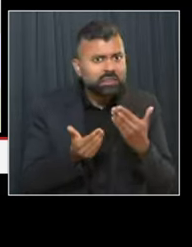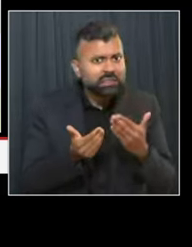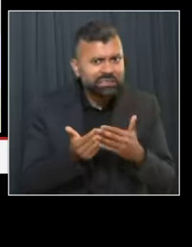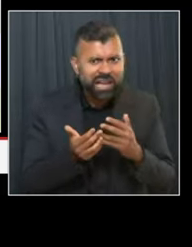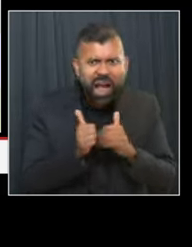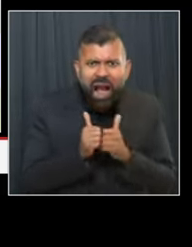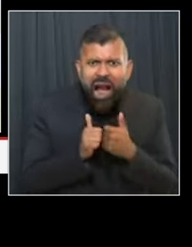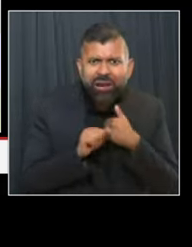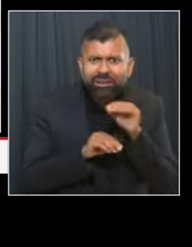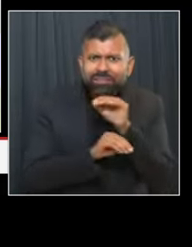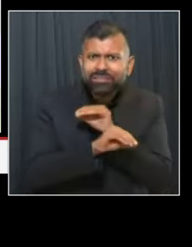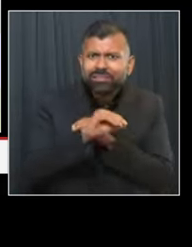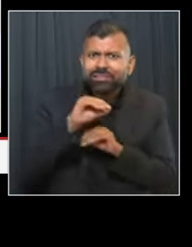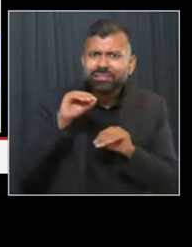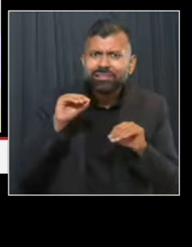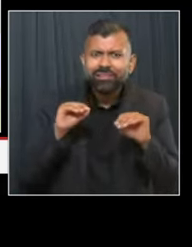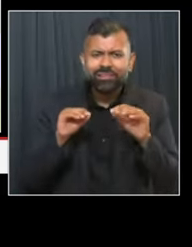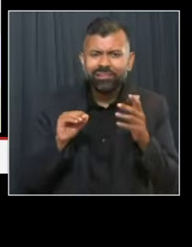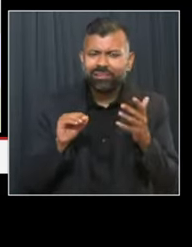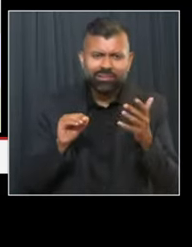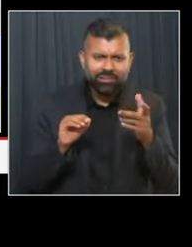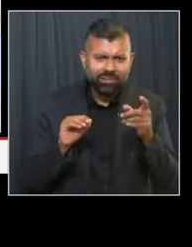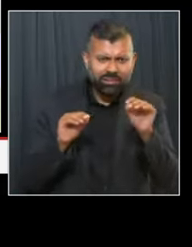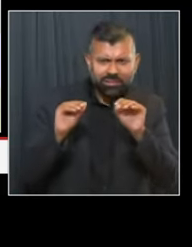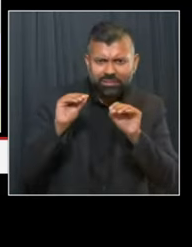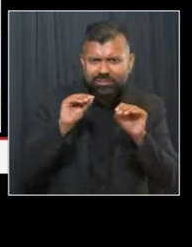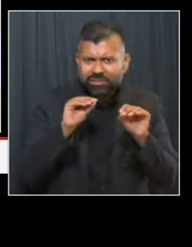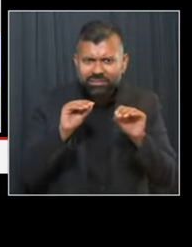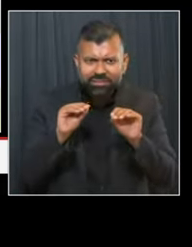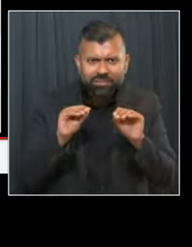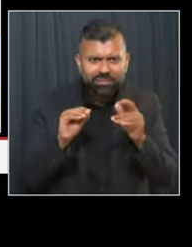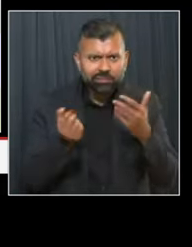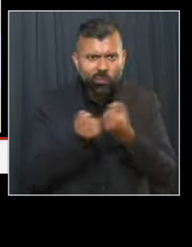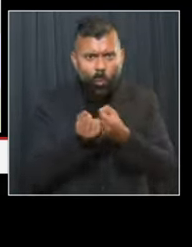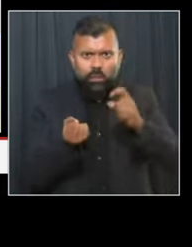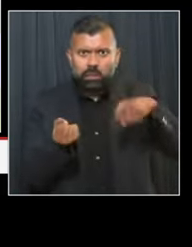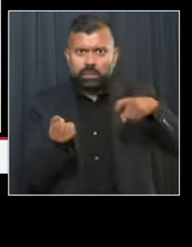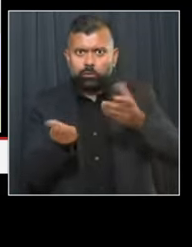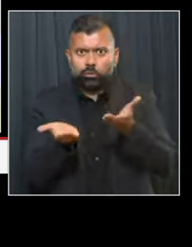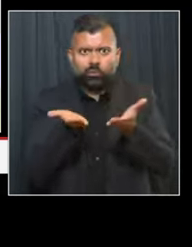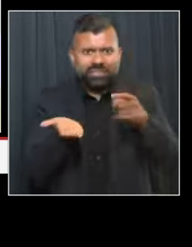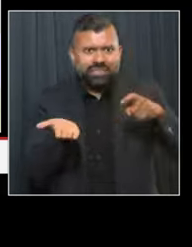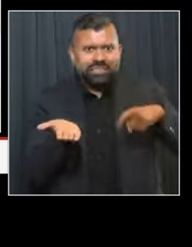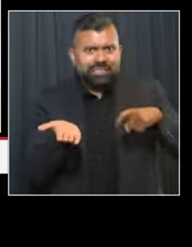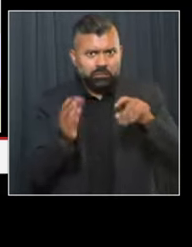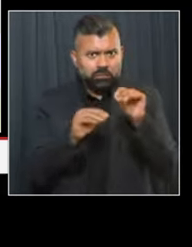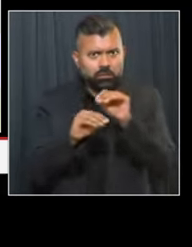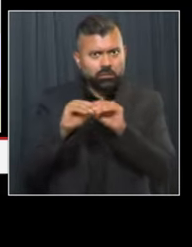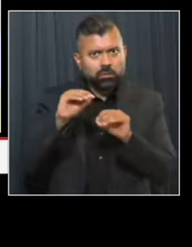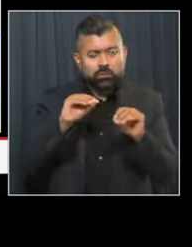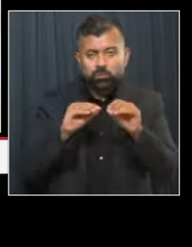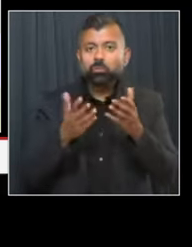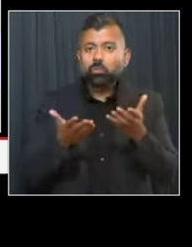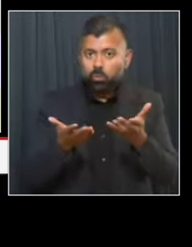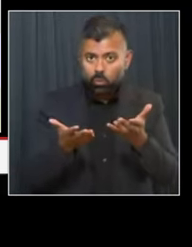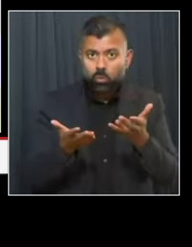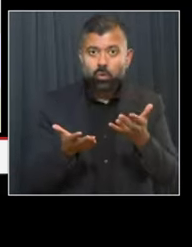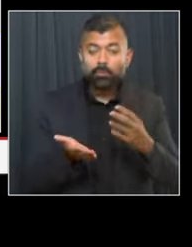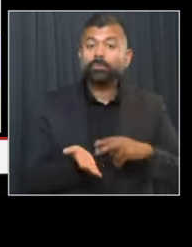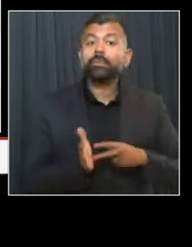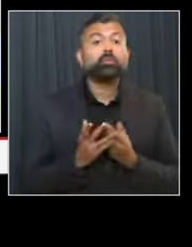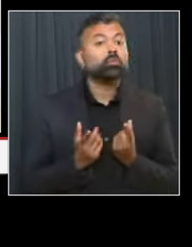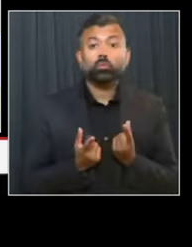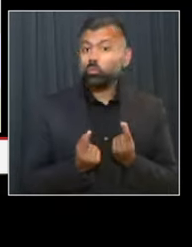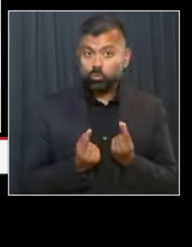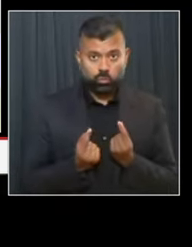or close that gap to the best extent possible. Many of you are familiar with step one. The mayor instituted what we call the 6%